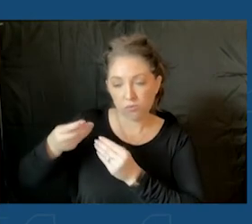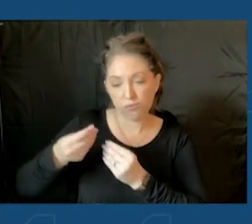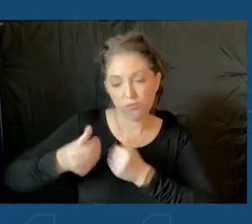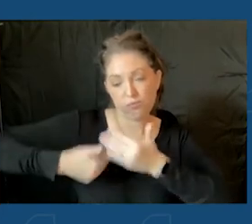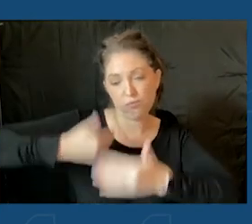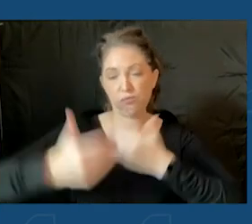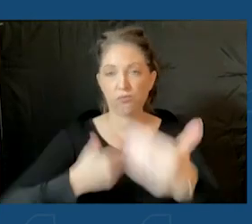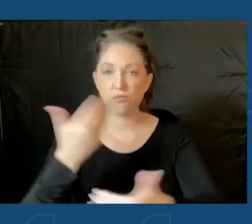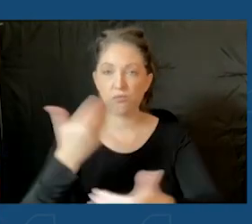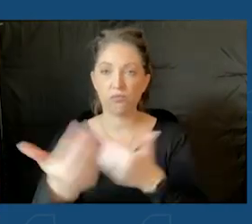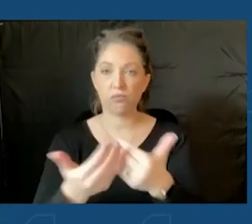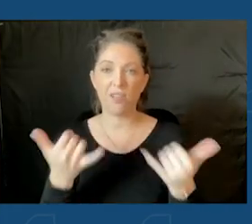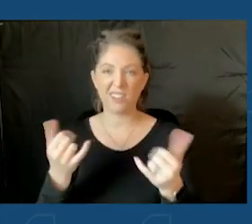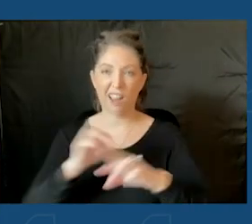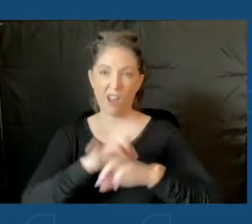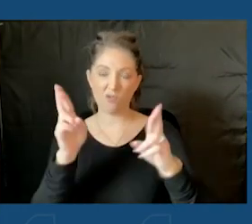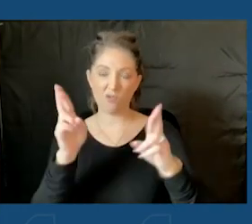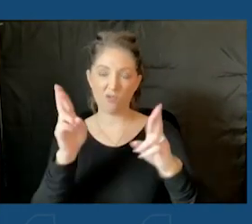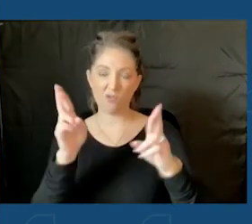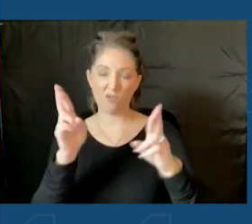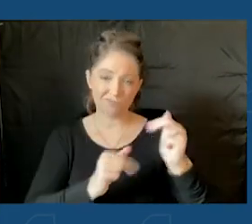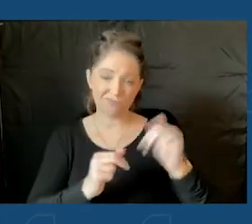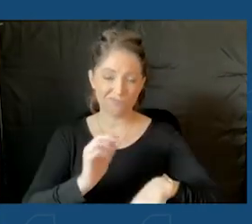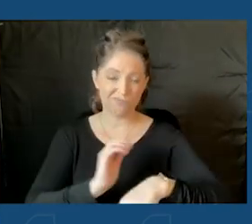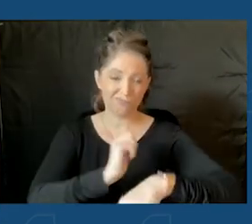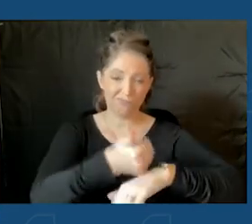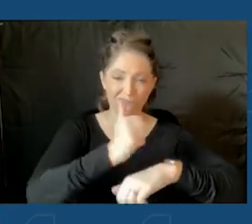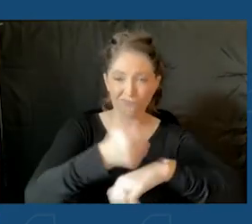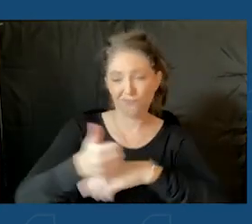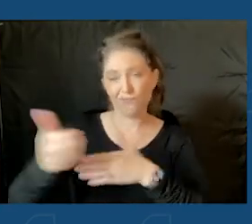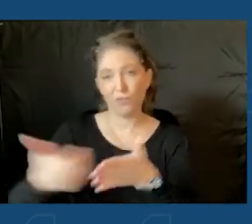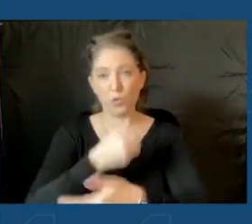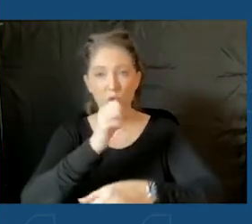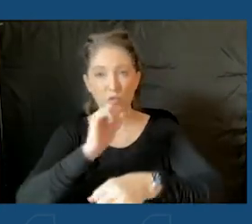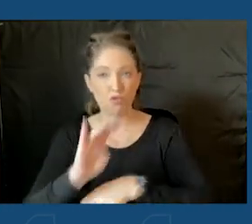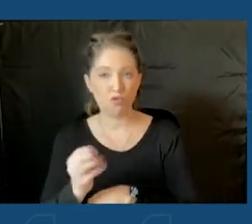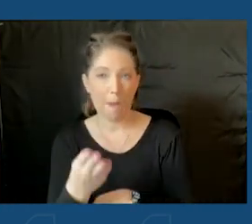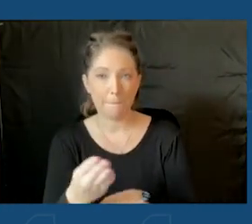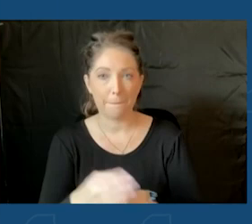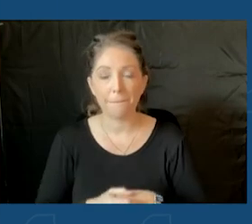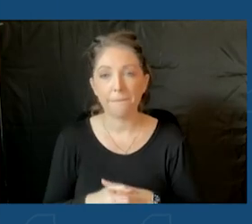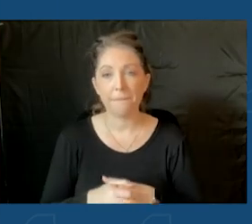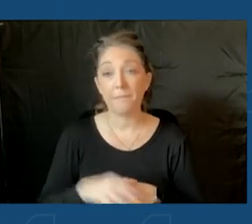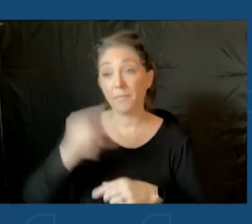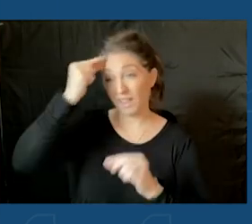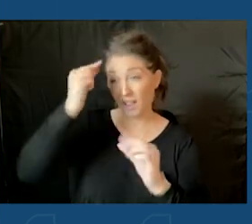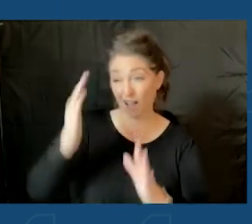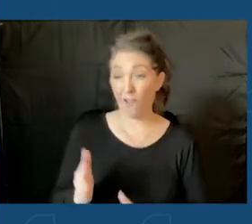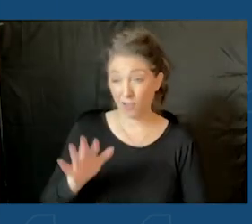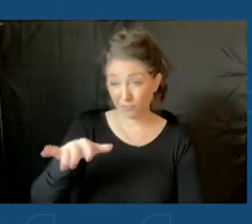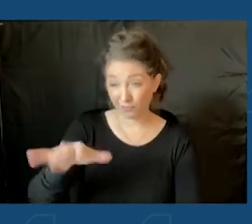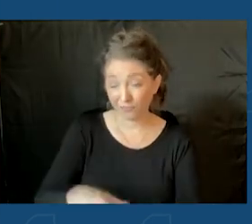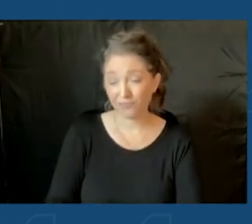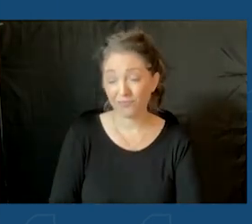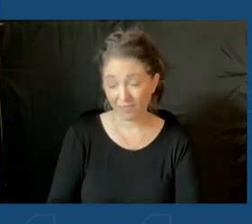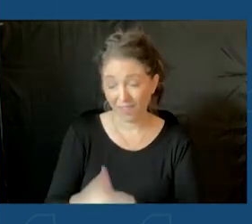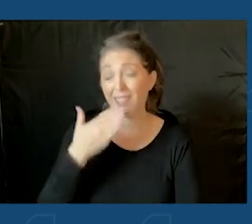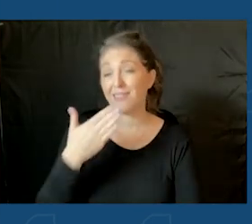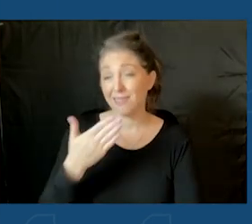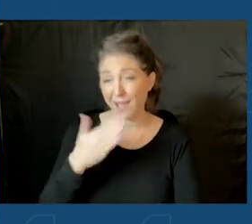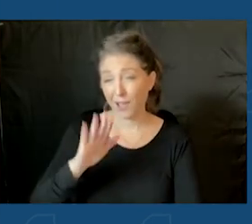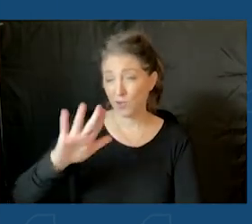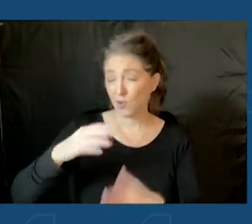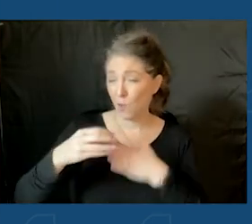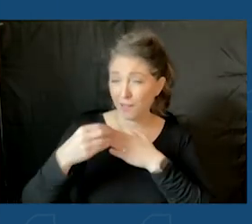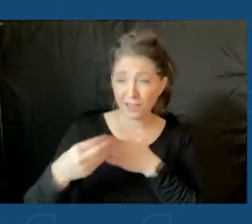infrastructure and create jobs. Governor Hochul, thank you. Thank you for your leadership of